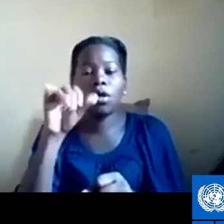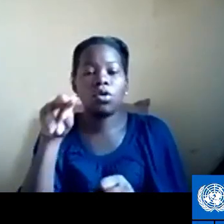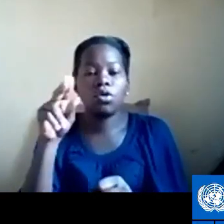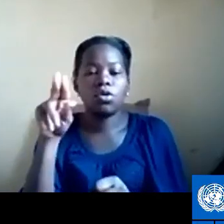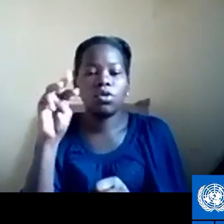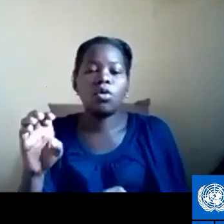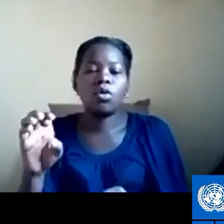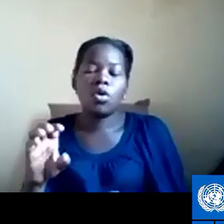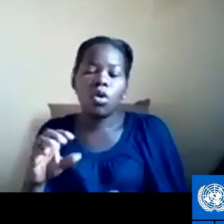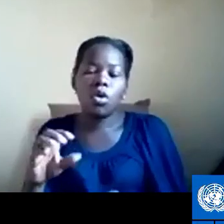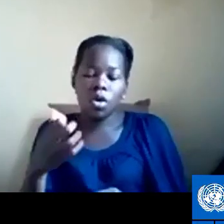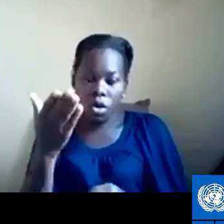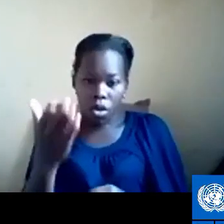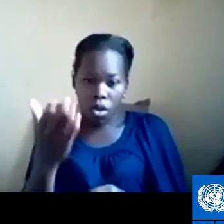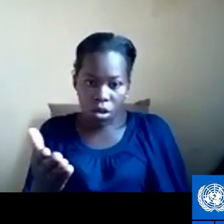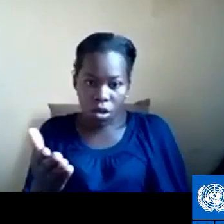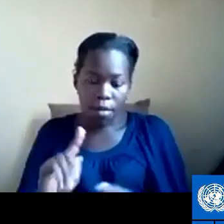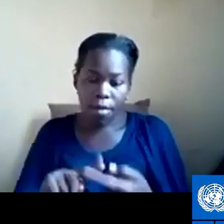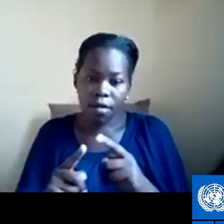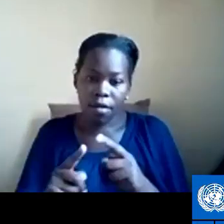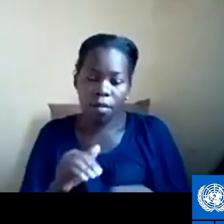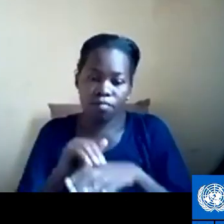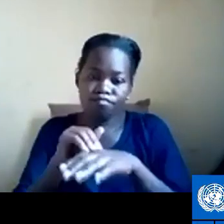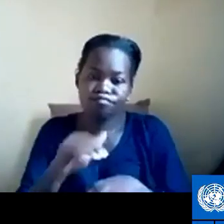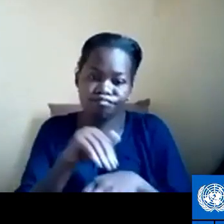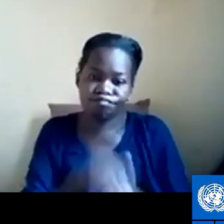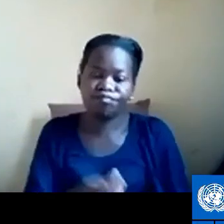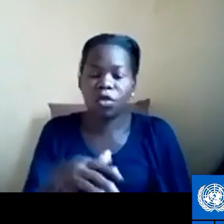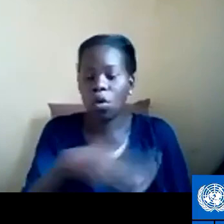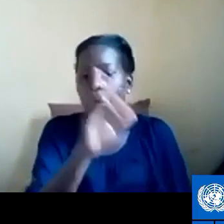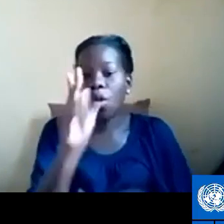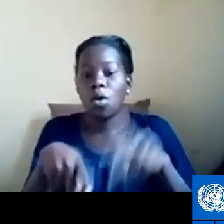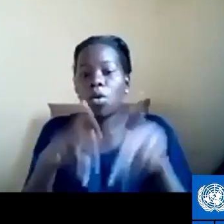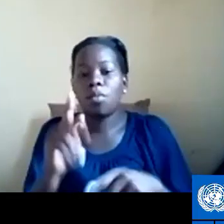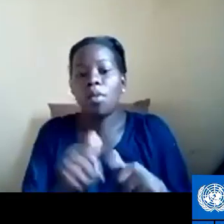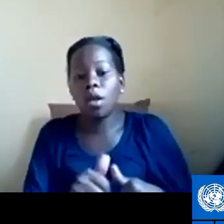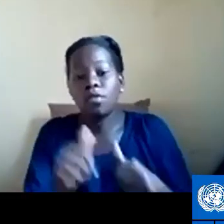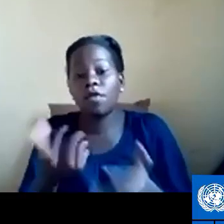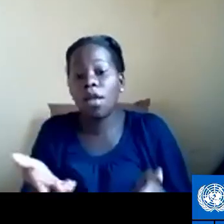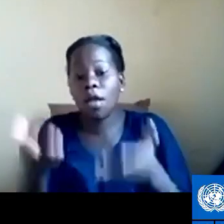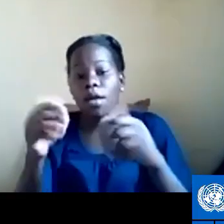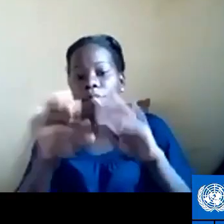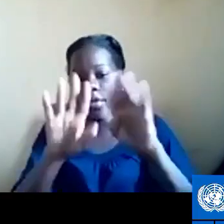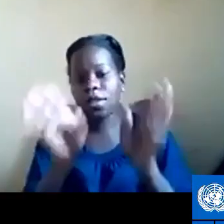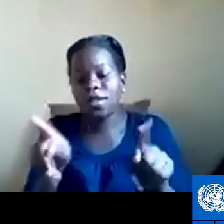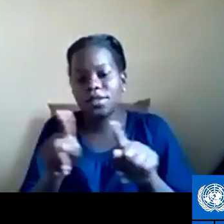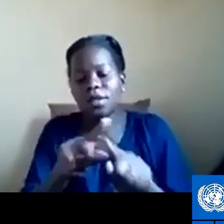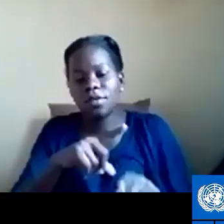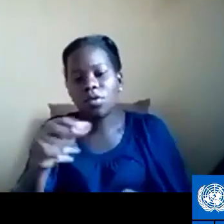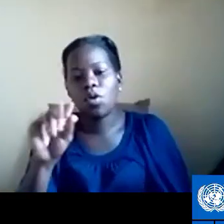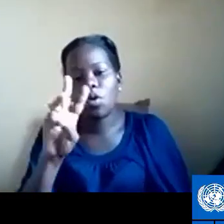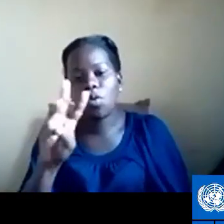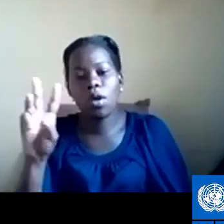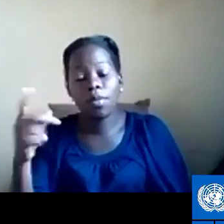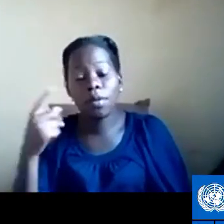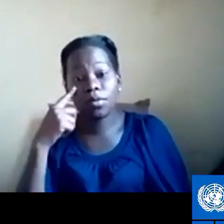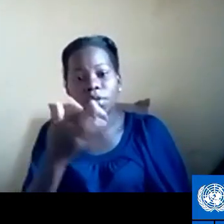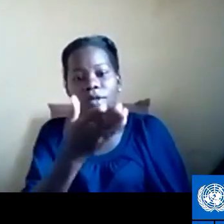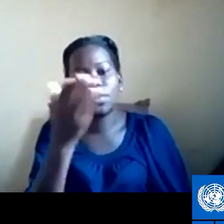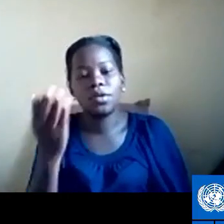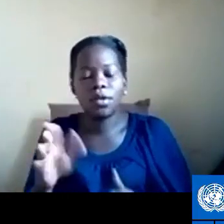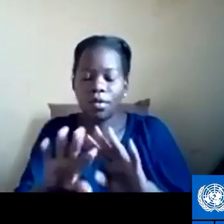individuals can follow up. But also, if you go on the website, you will see those channels available on Facebook, on Twitter, on LinkedIn,